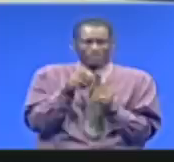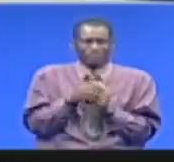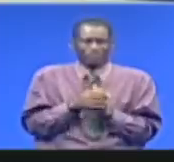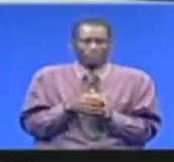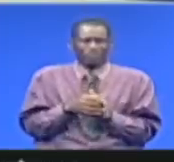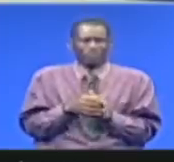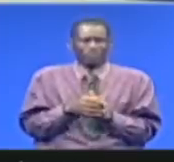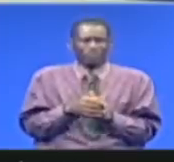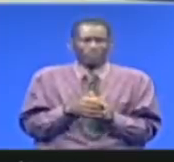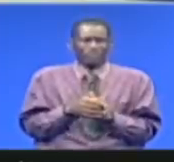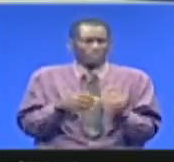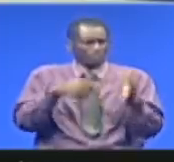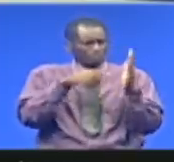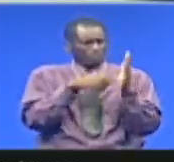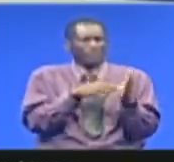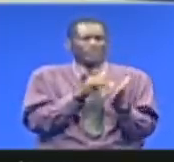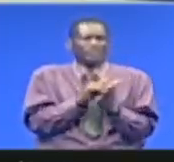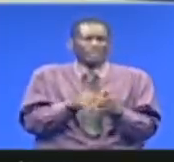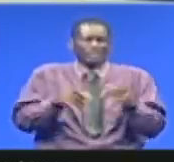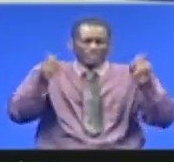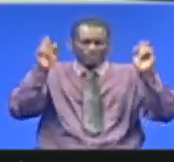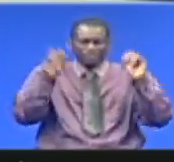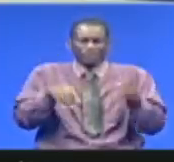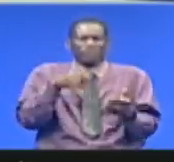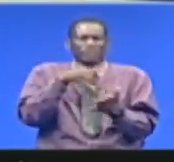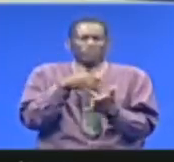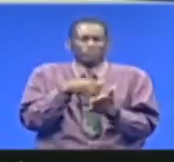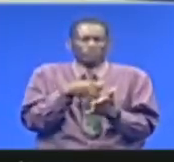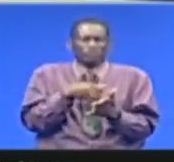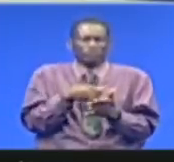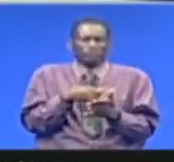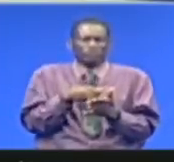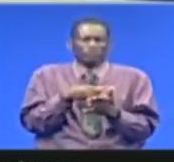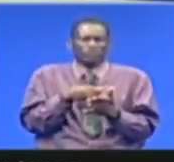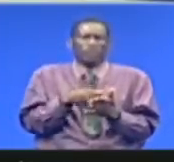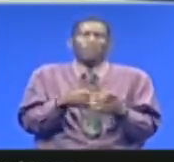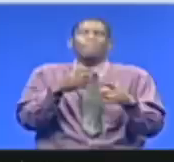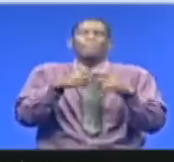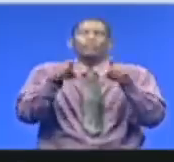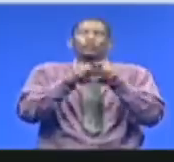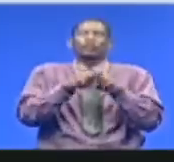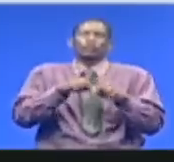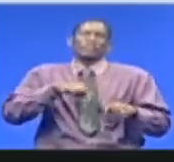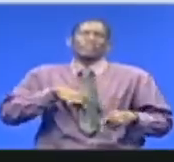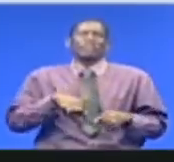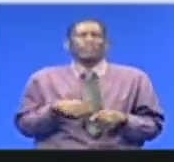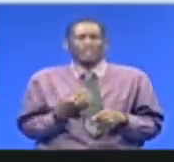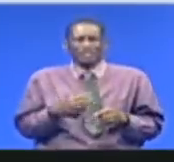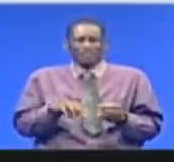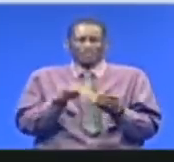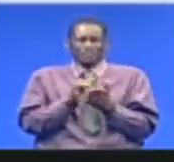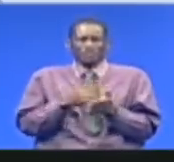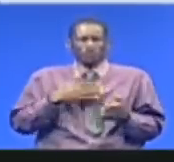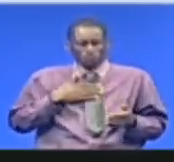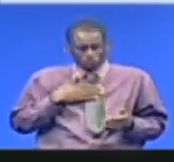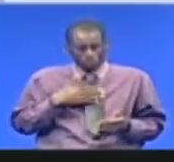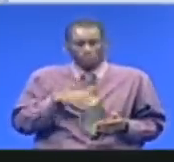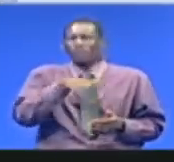And his point is that it must be inclusive. But there is also a feeling that Honorable Raila